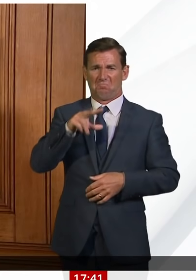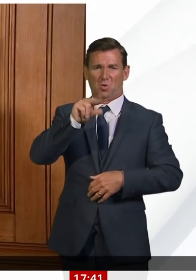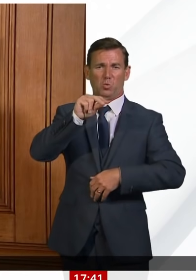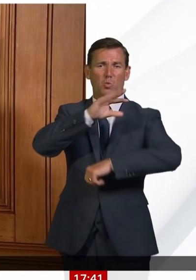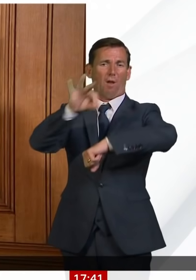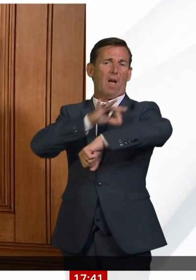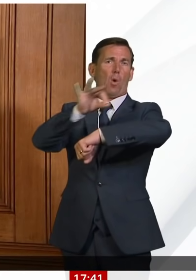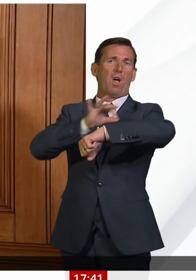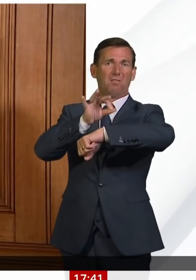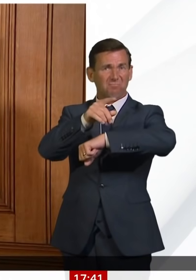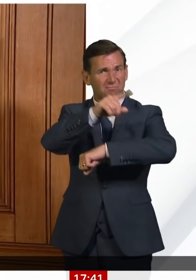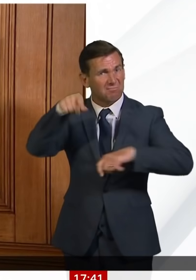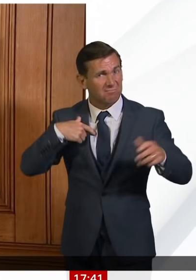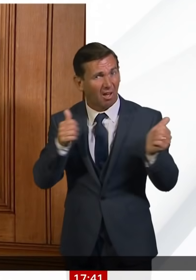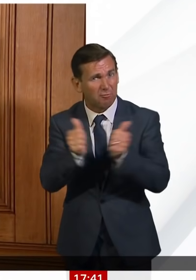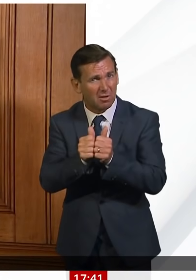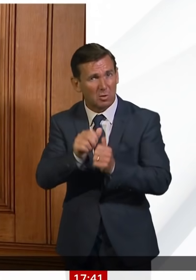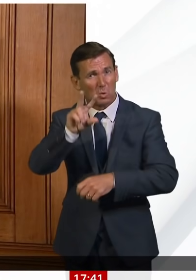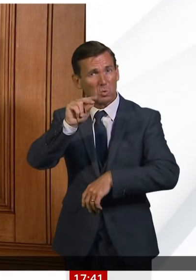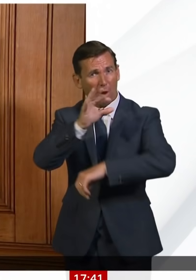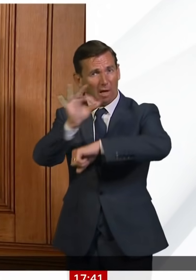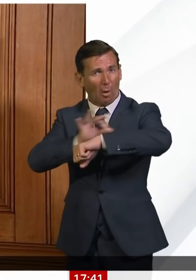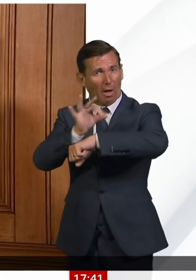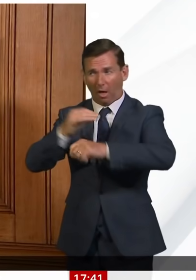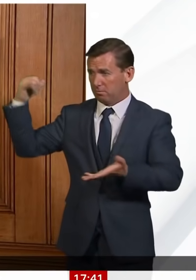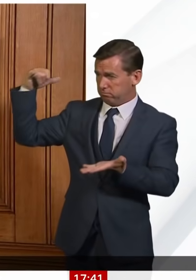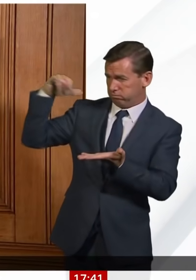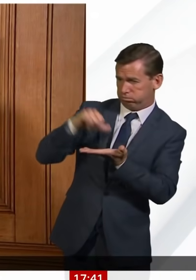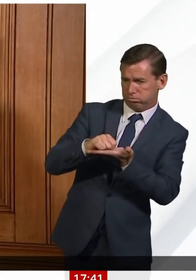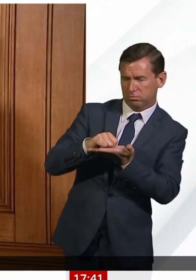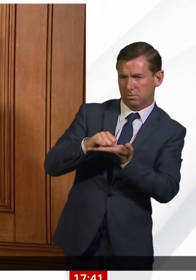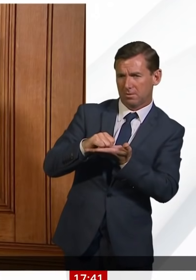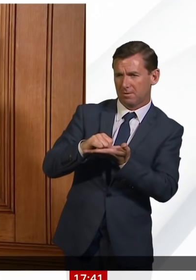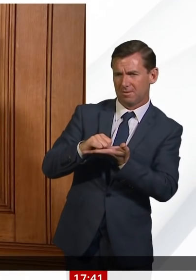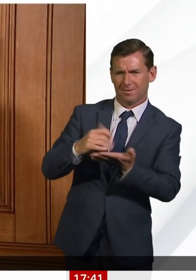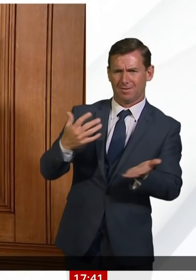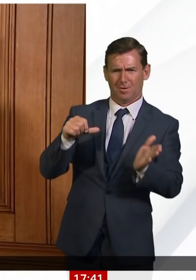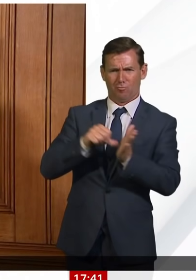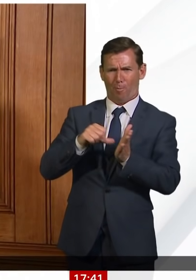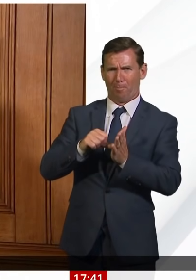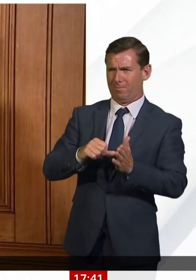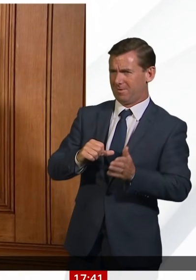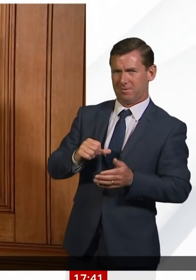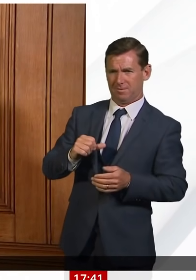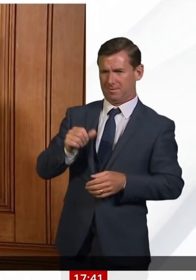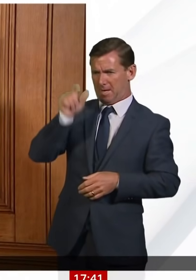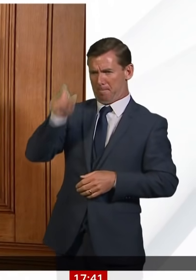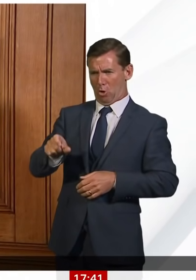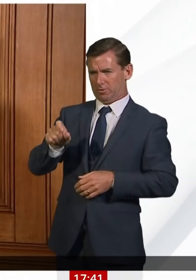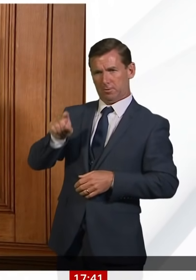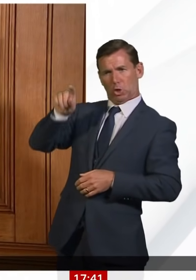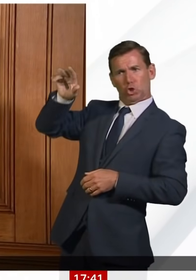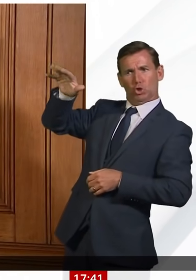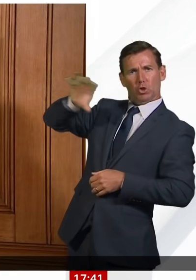hours. I think we'd agree on that. But the problem is that people can be infected before they get on the